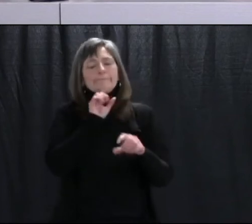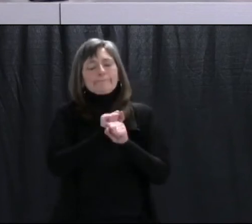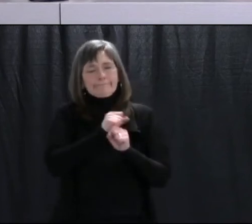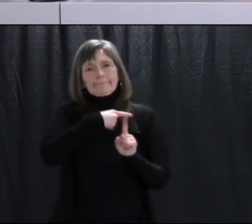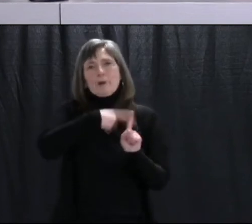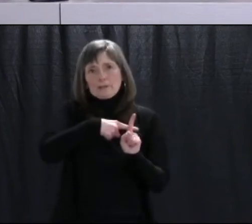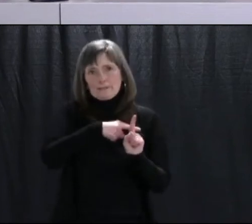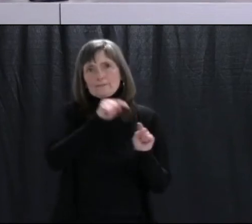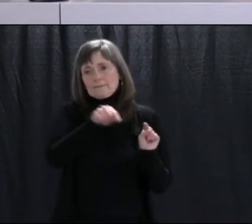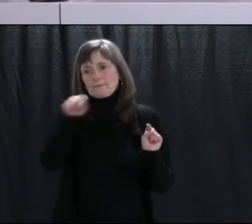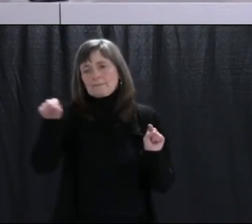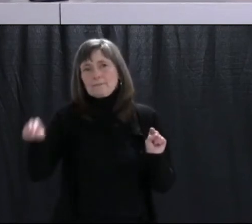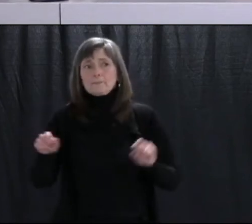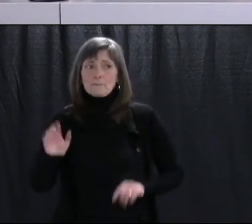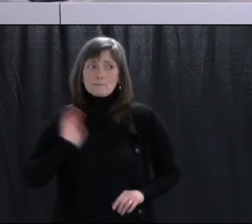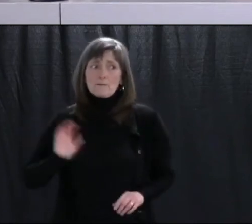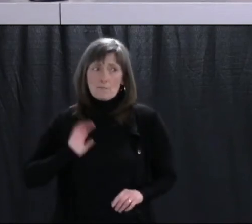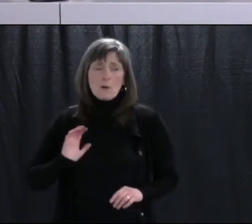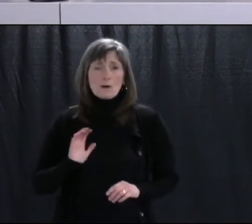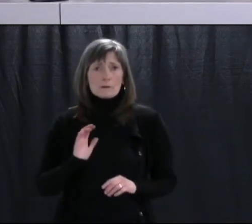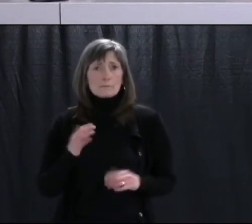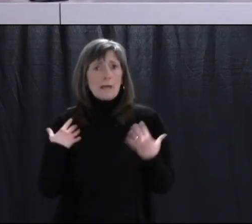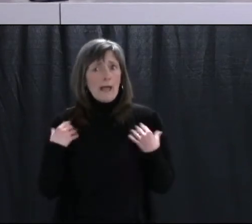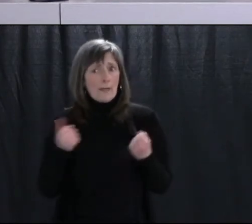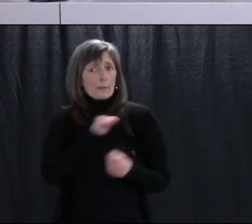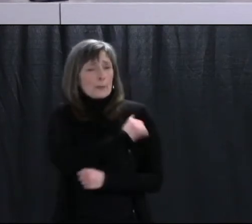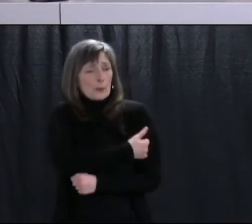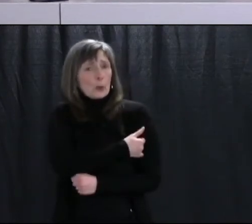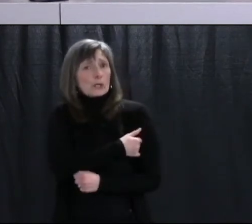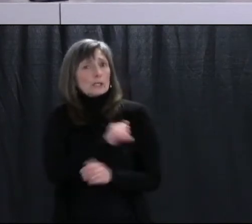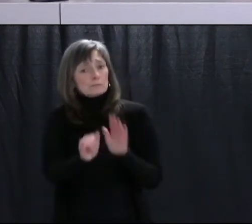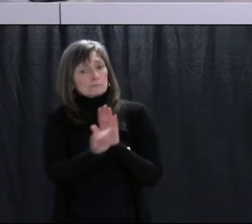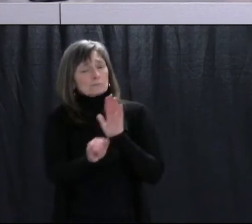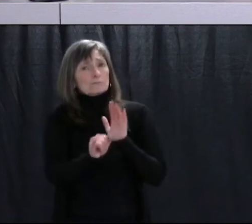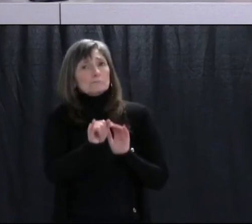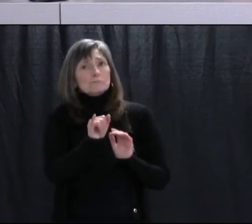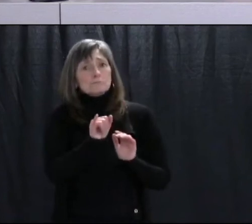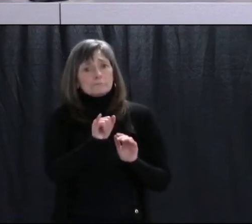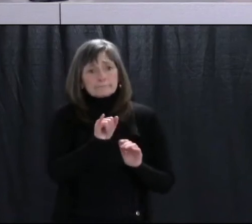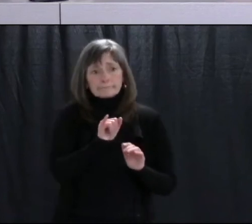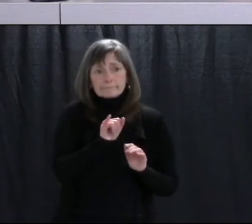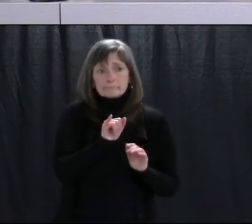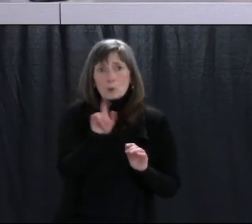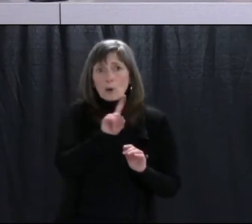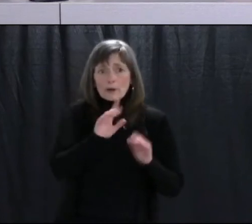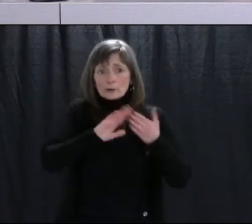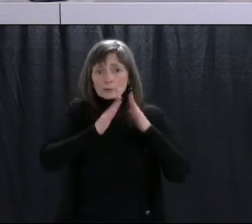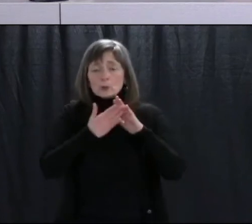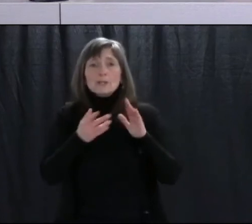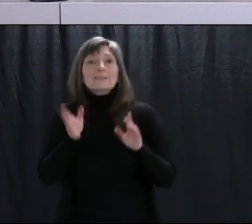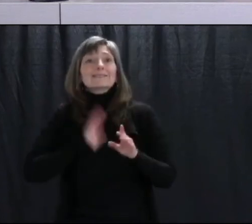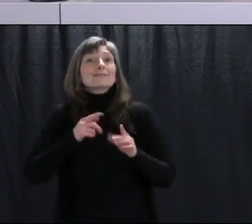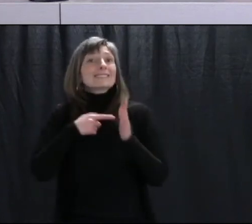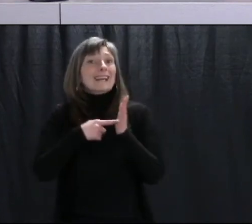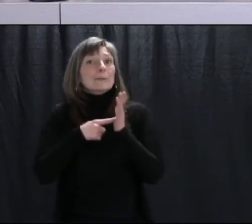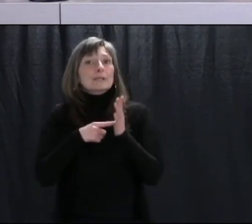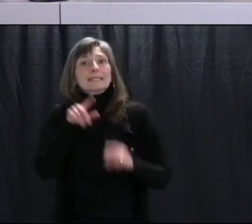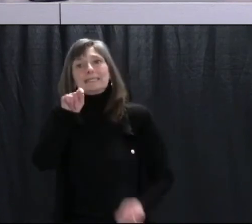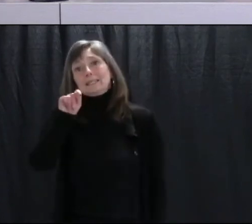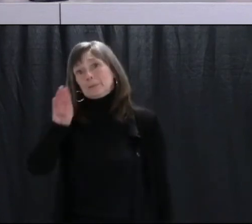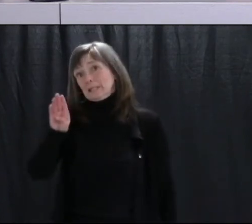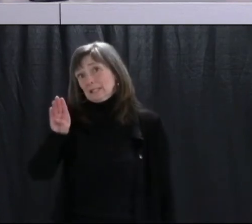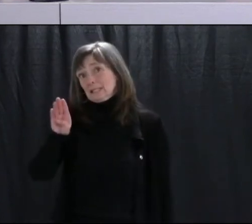the Health Authority has named communities, hospitals, and locations in Labrador and on the island with tuberculosis cases. So